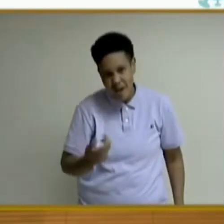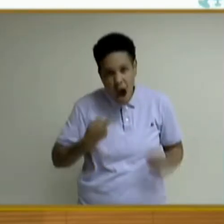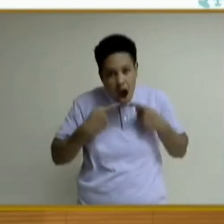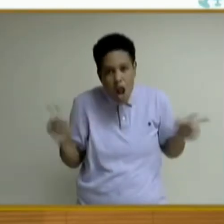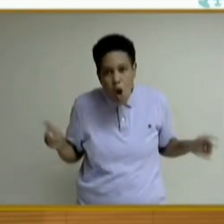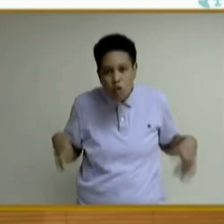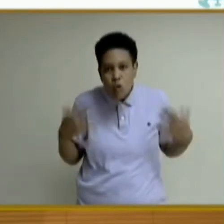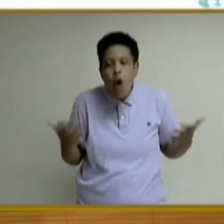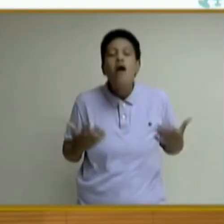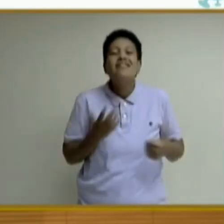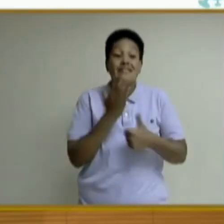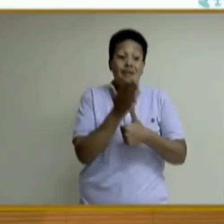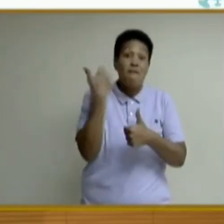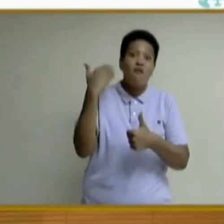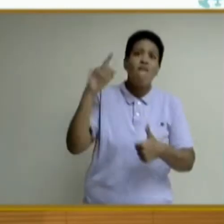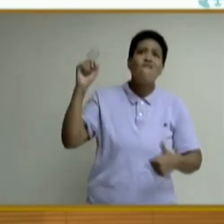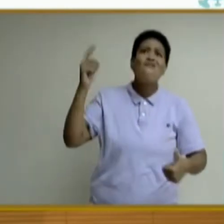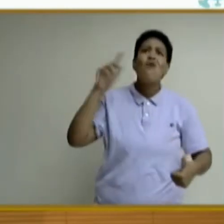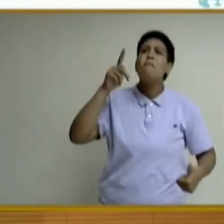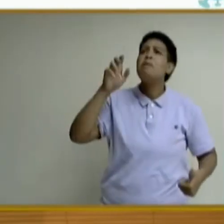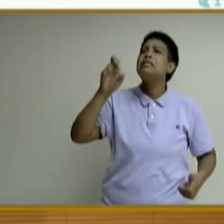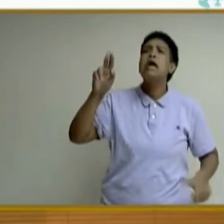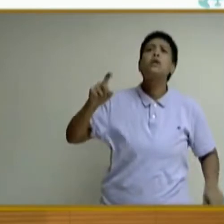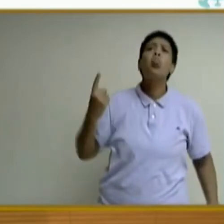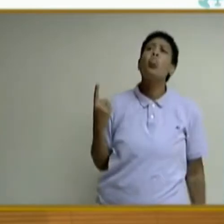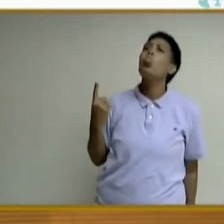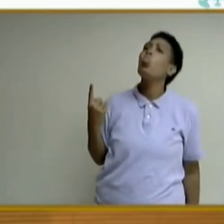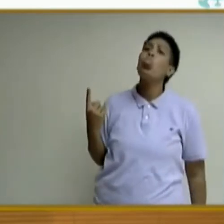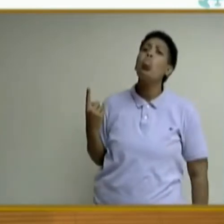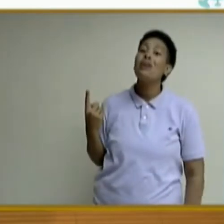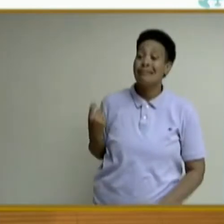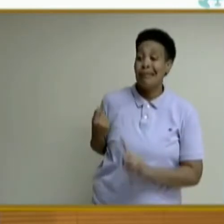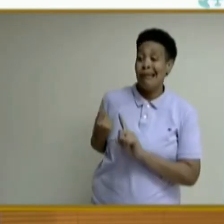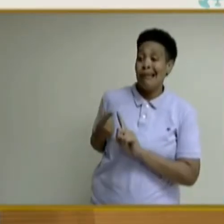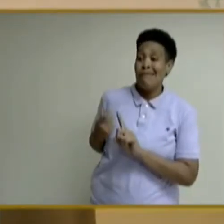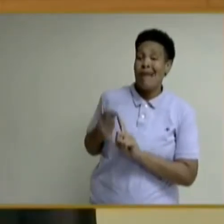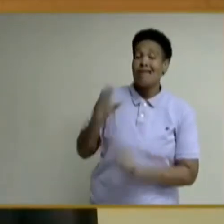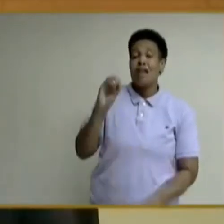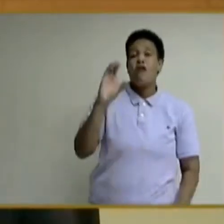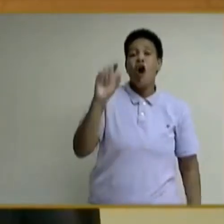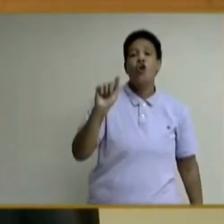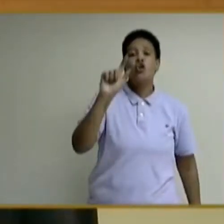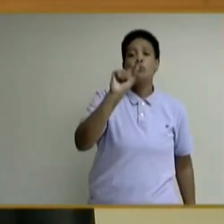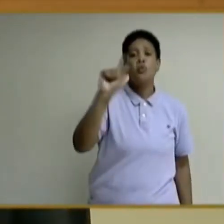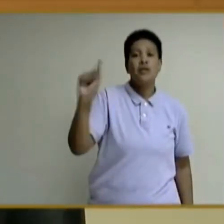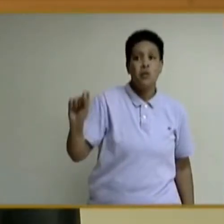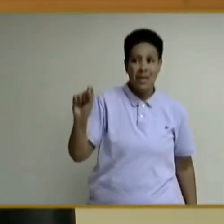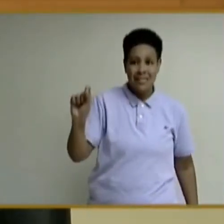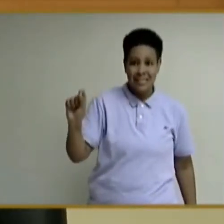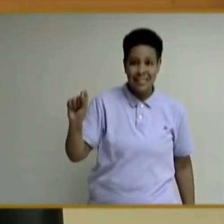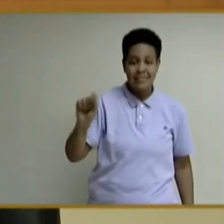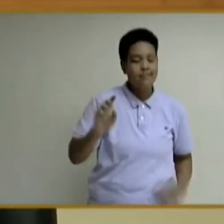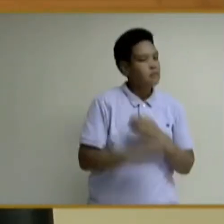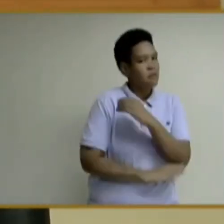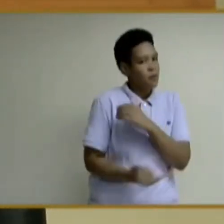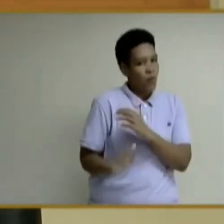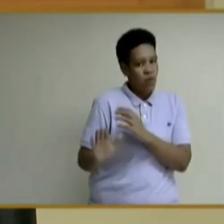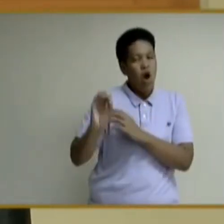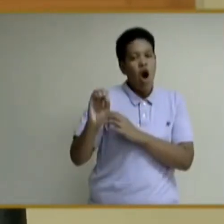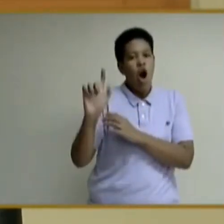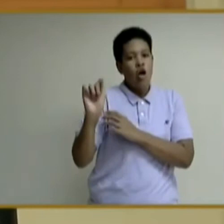announcing that effective October 2020, we will be